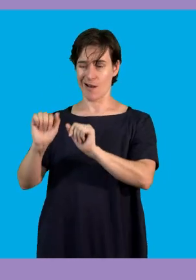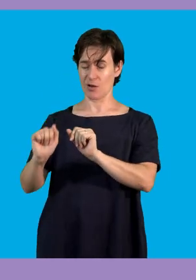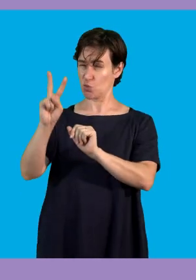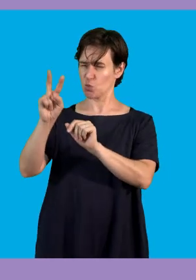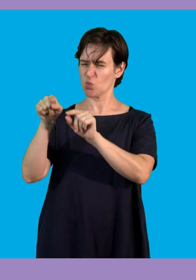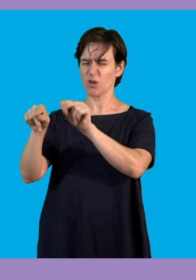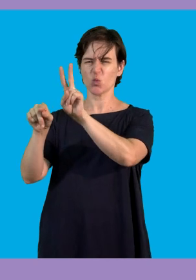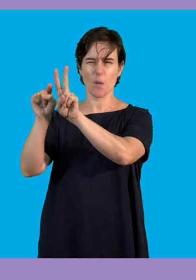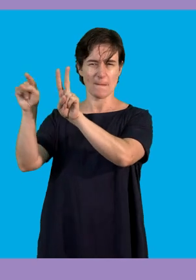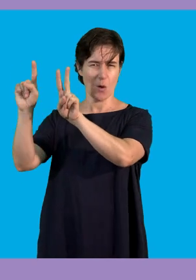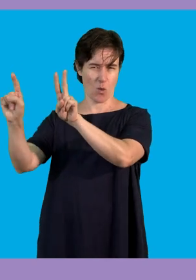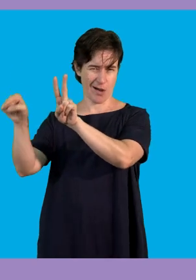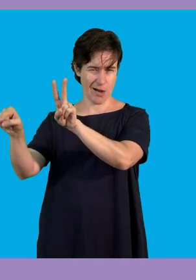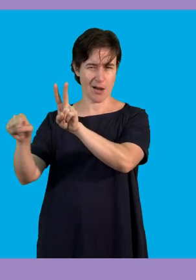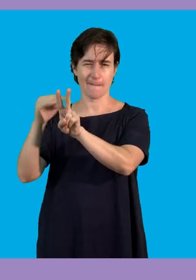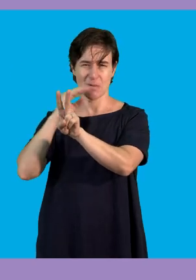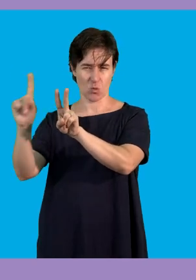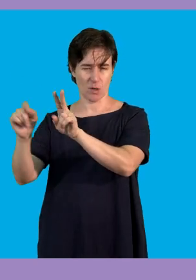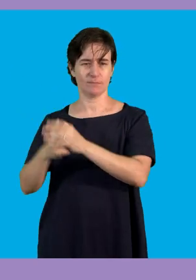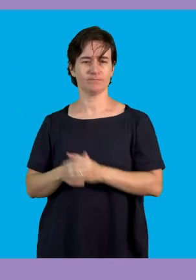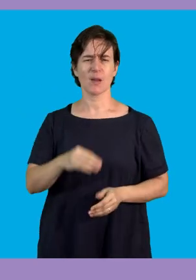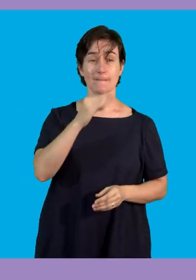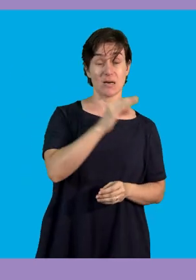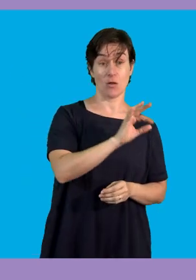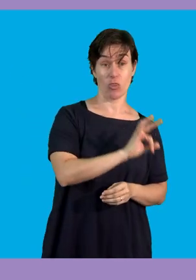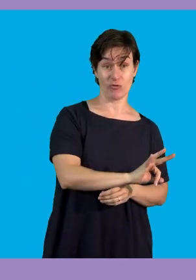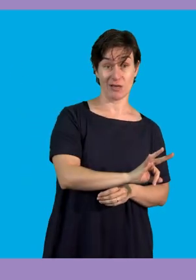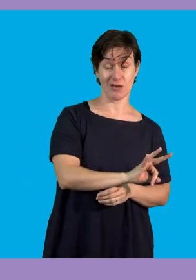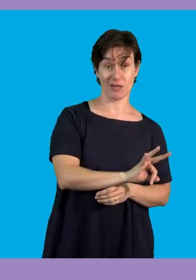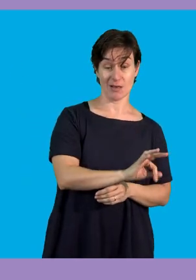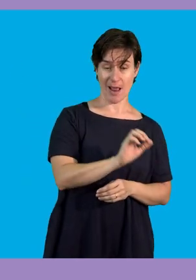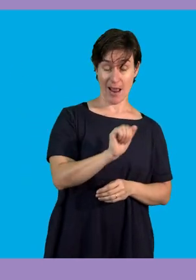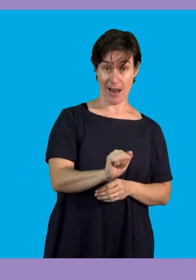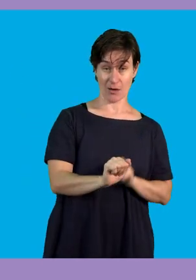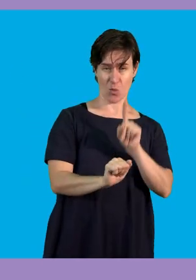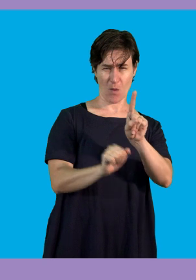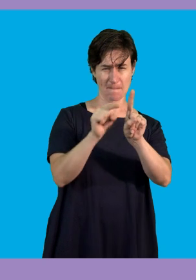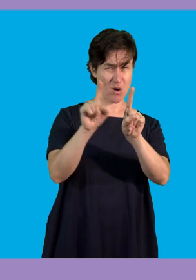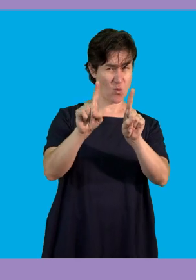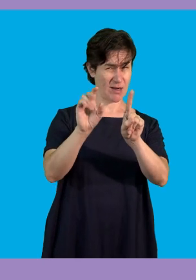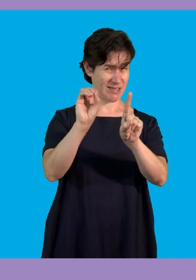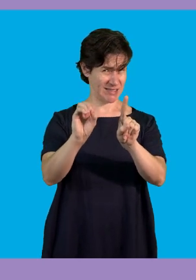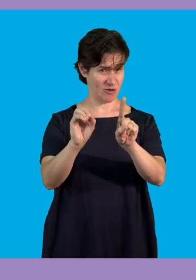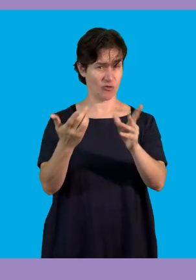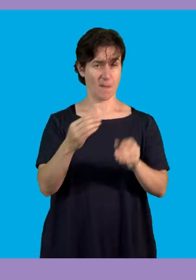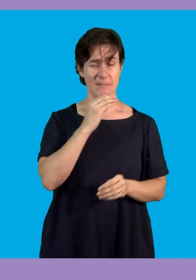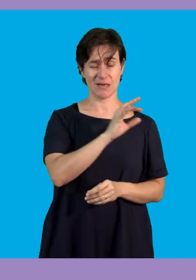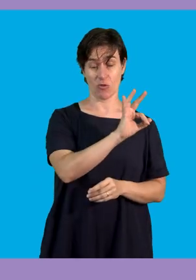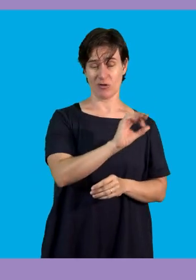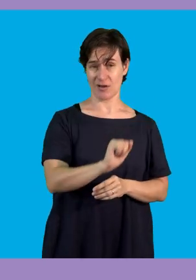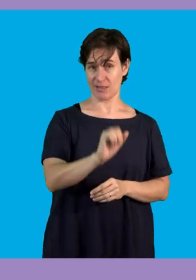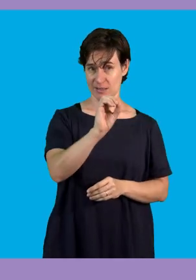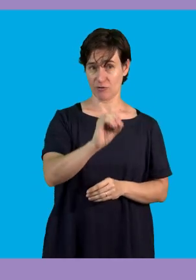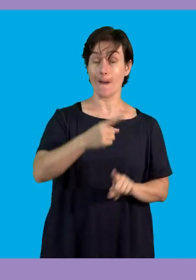minus 1. So this one would be 3, a to the exponent 1 minus 1 would be a to the exponent